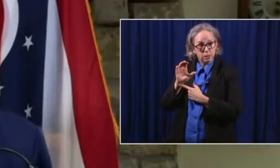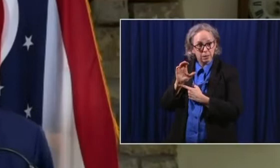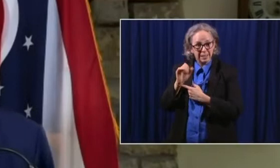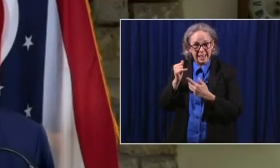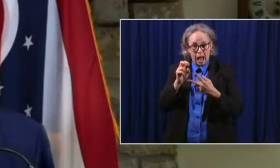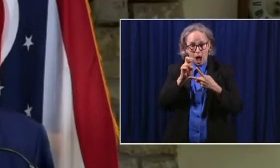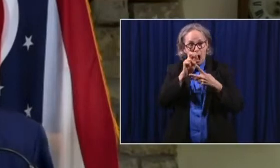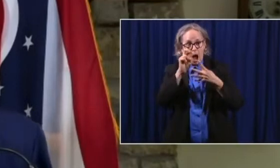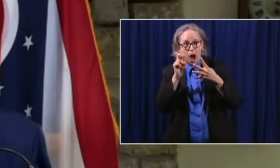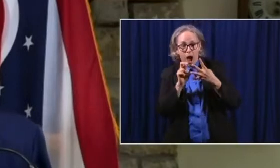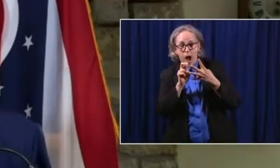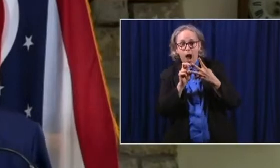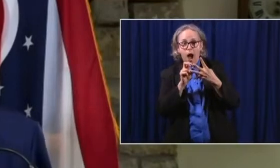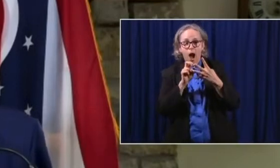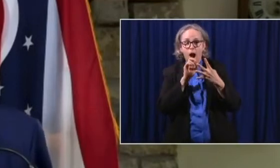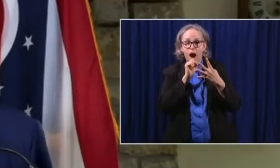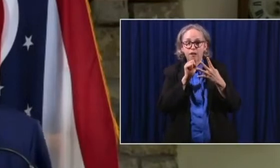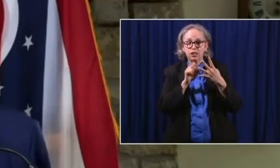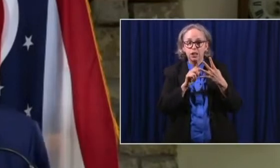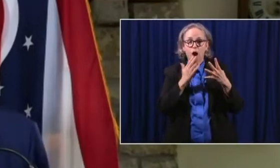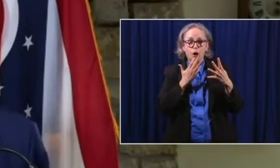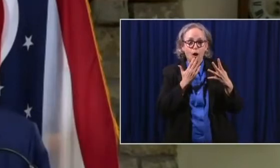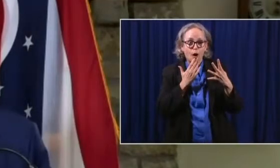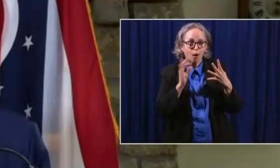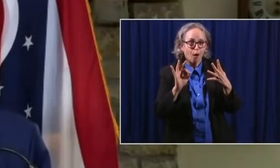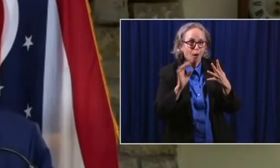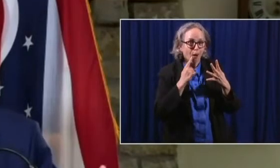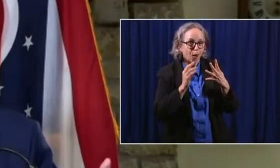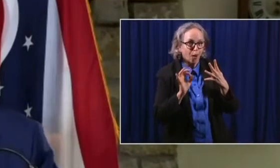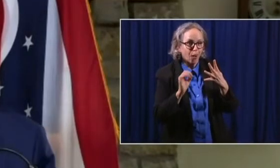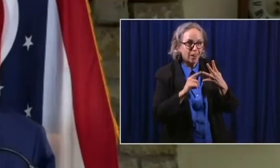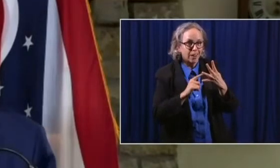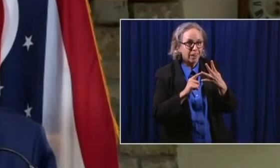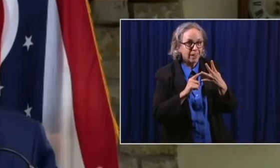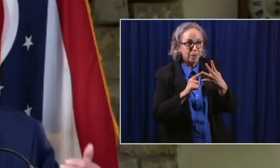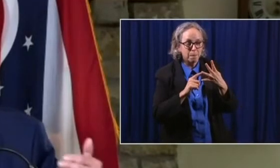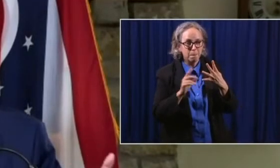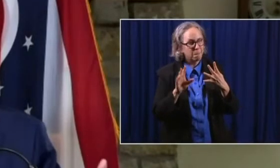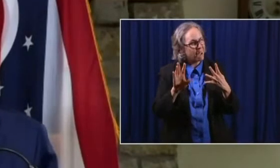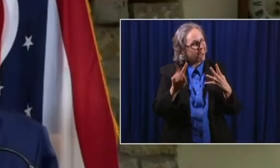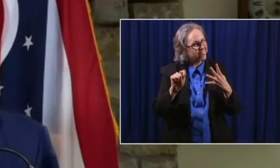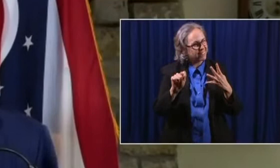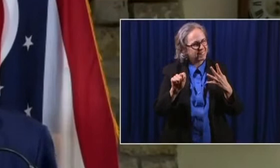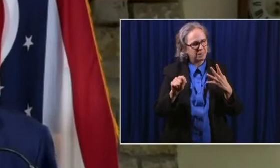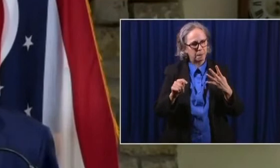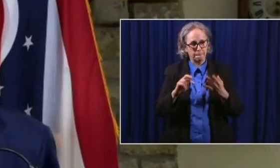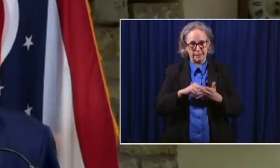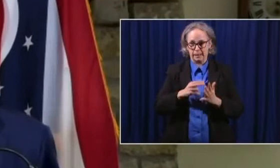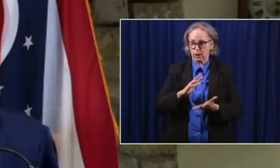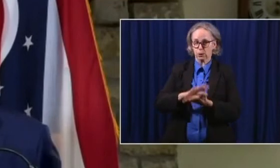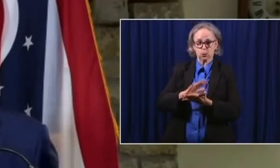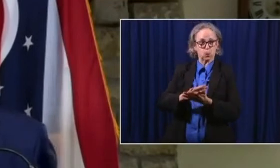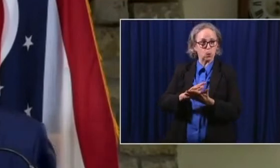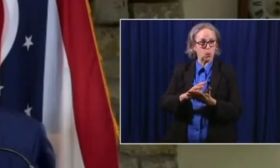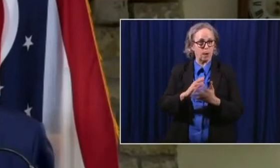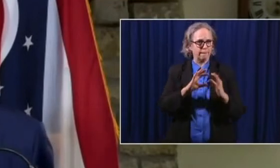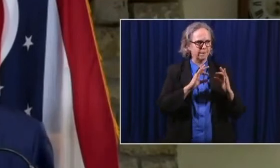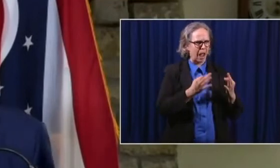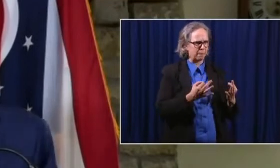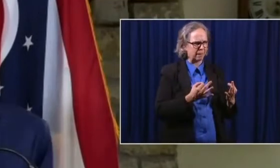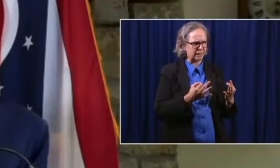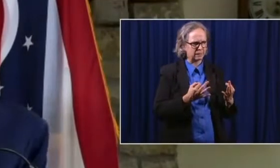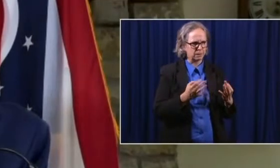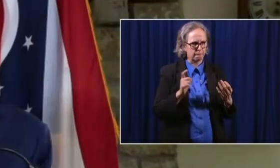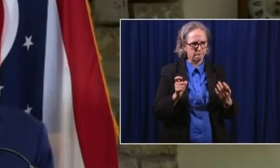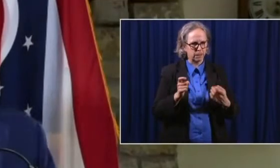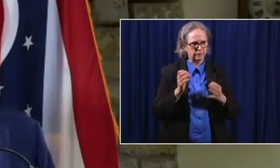that's a good thing. I think the schools themselves and the parents and the families should make the decisions about, does that mean